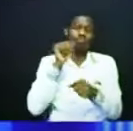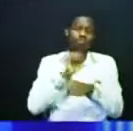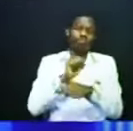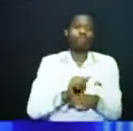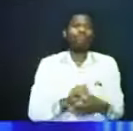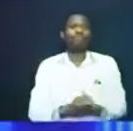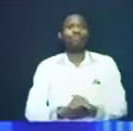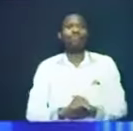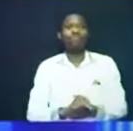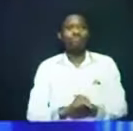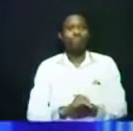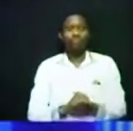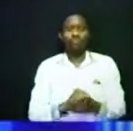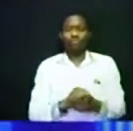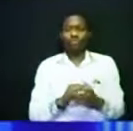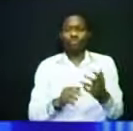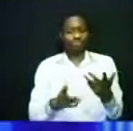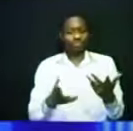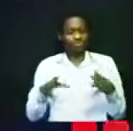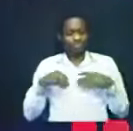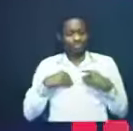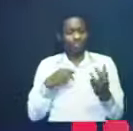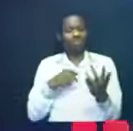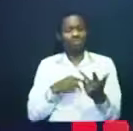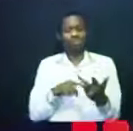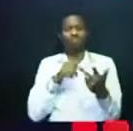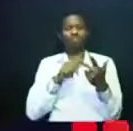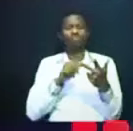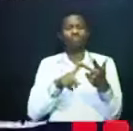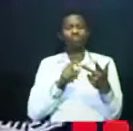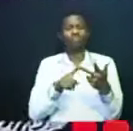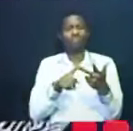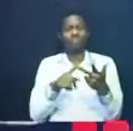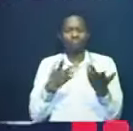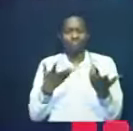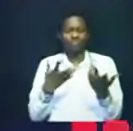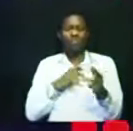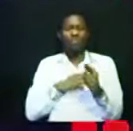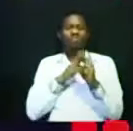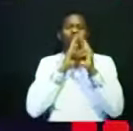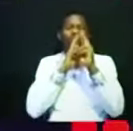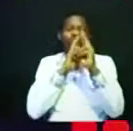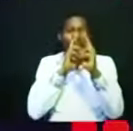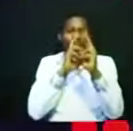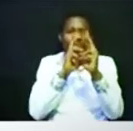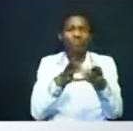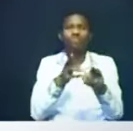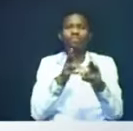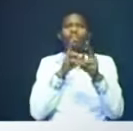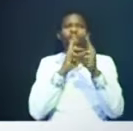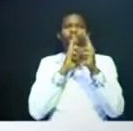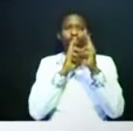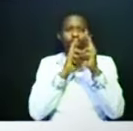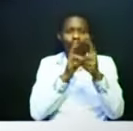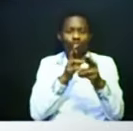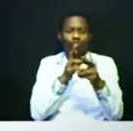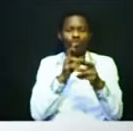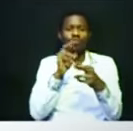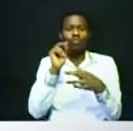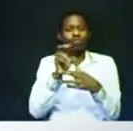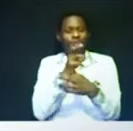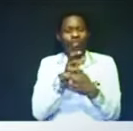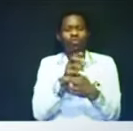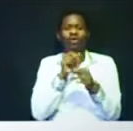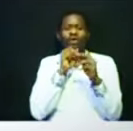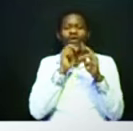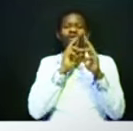accept, we mean to respond or answer affirmatively.